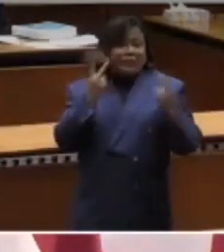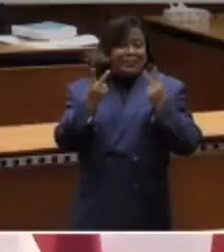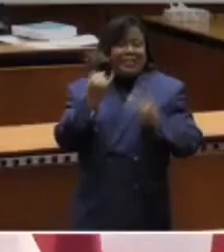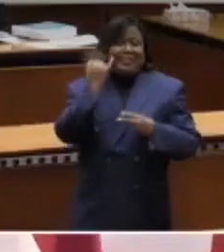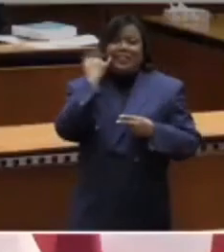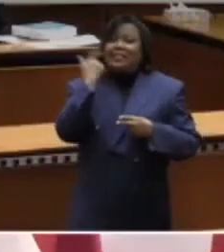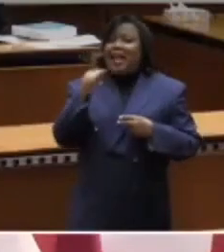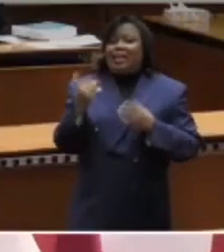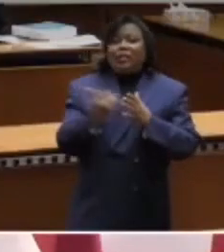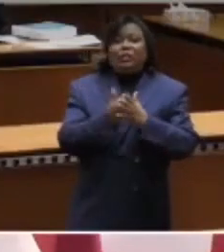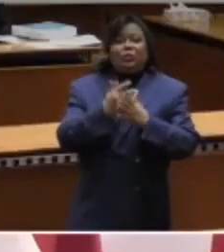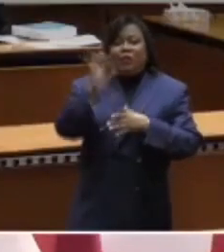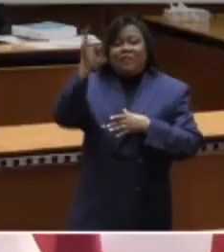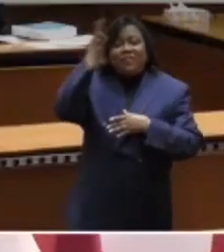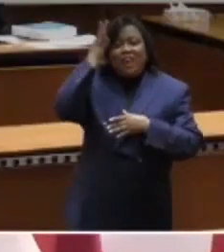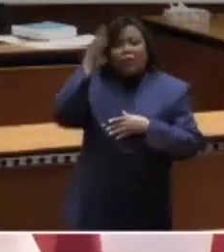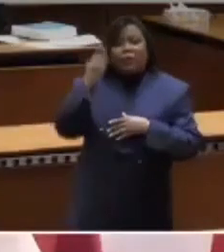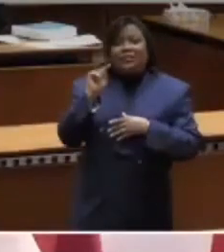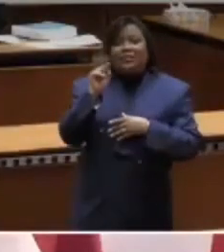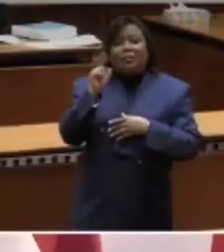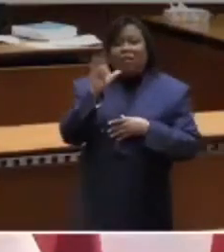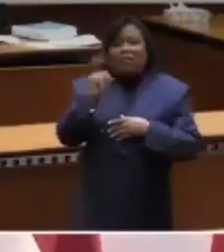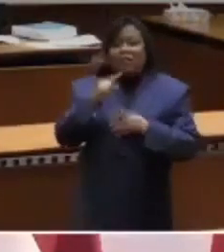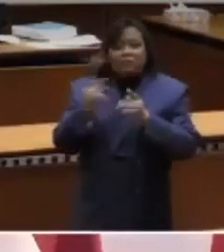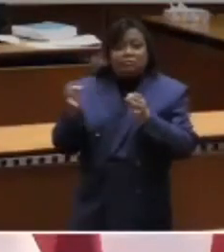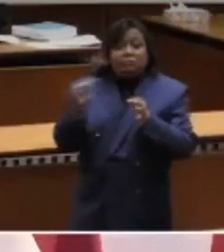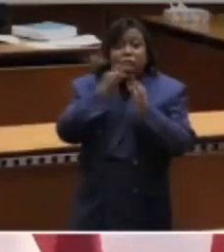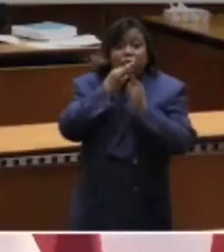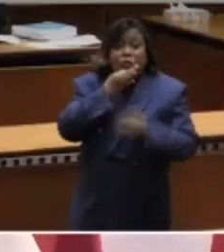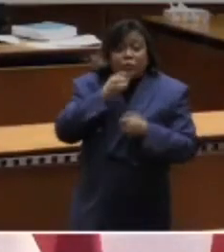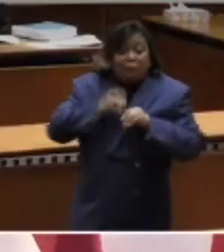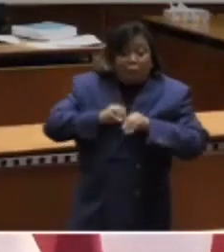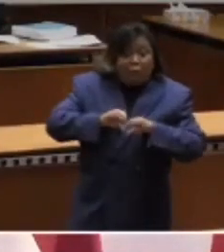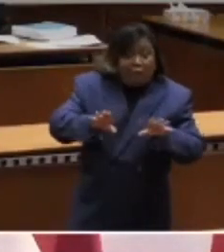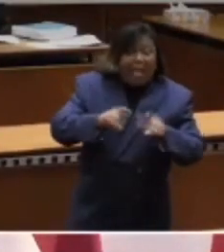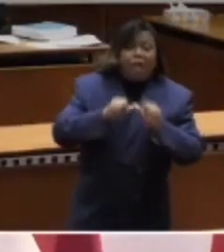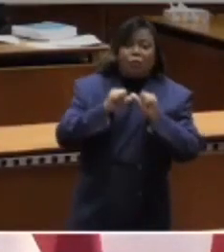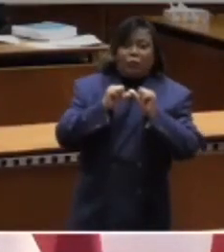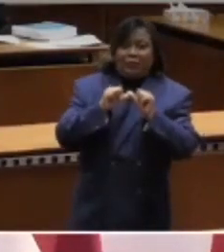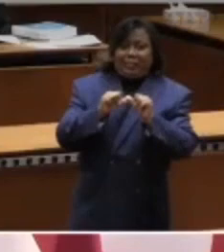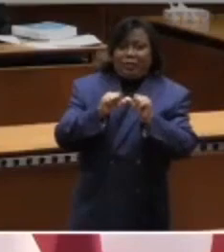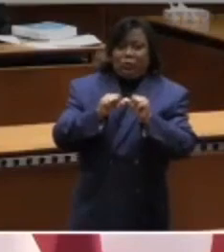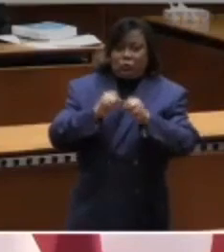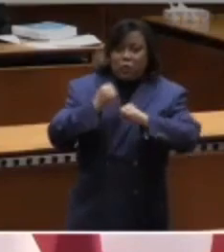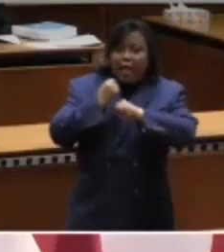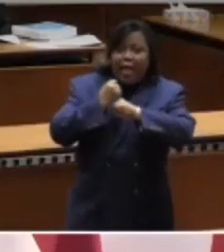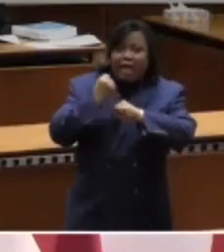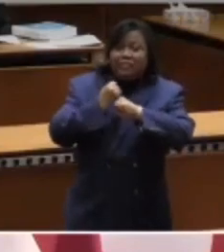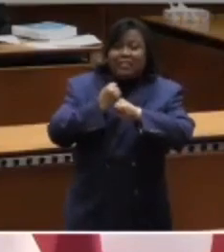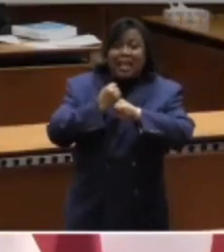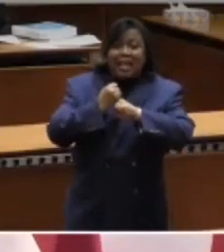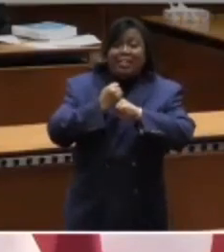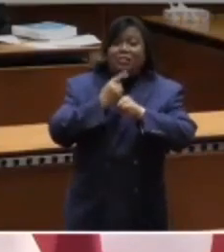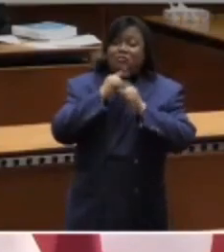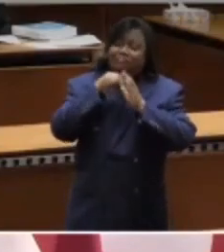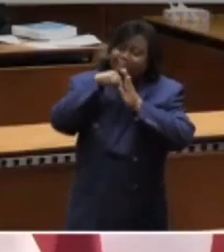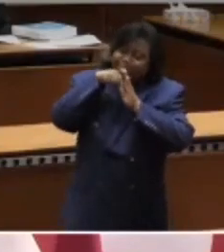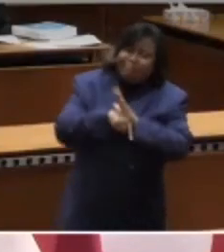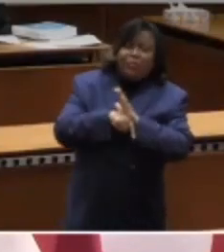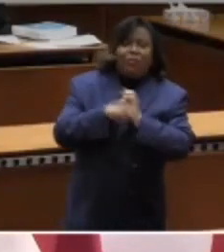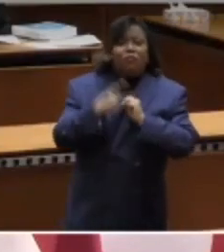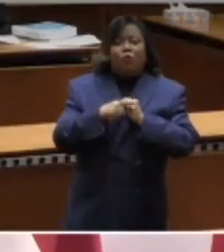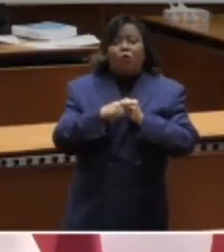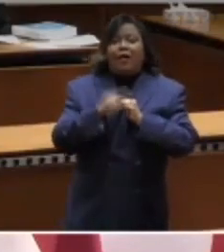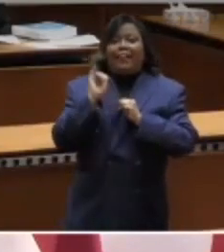if there is any new federal stimulus on the horizon. And we will continue to advocate vociferously